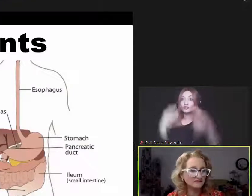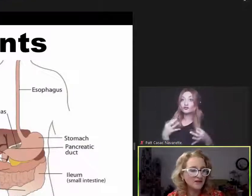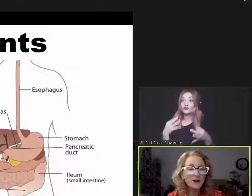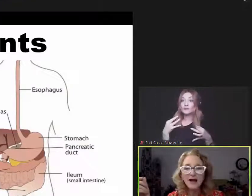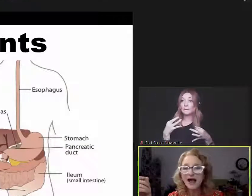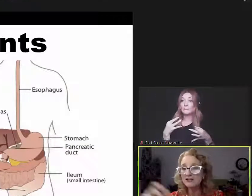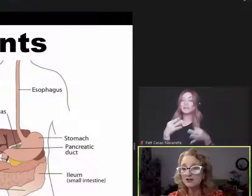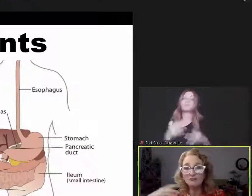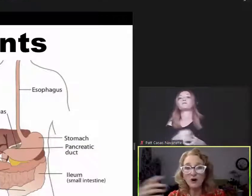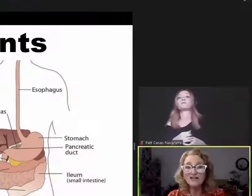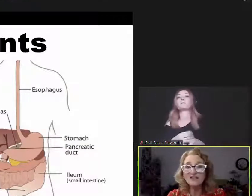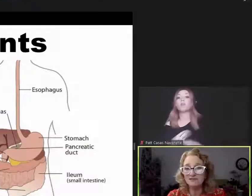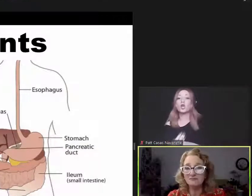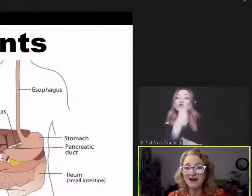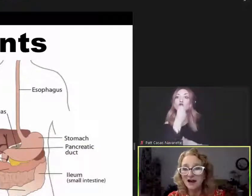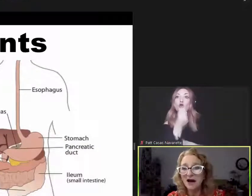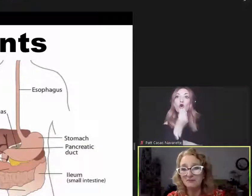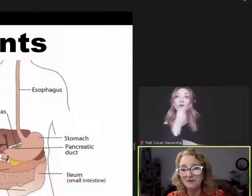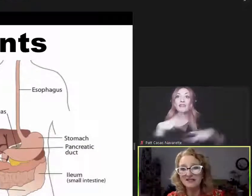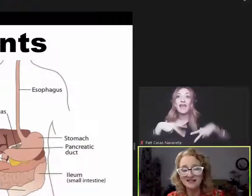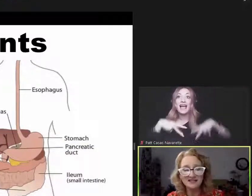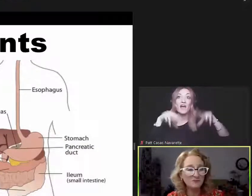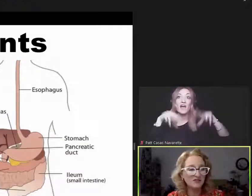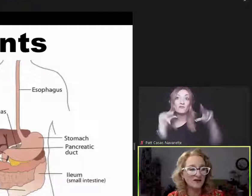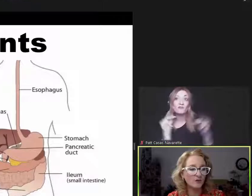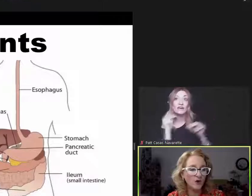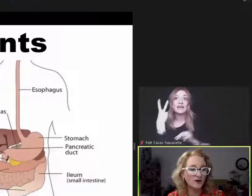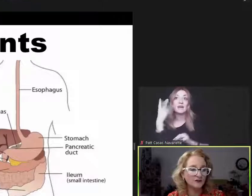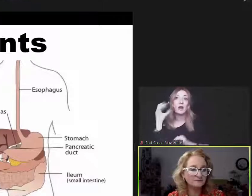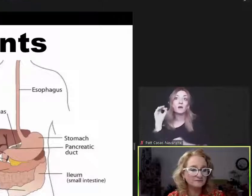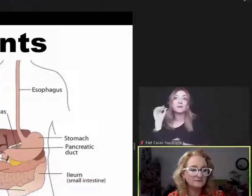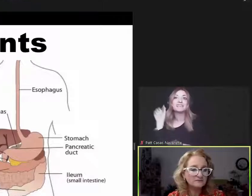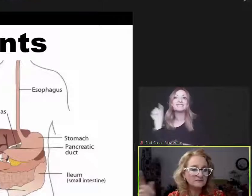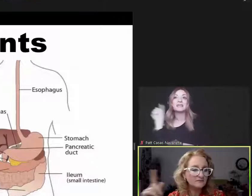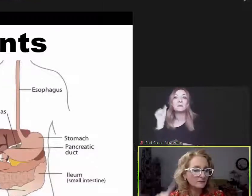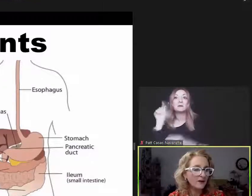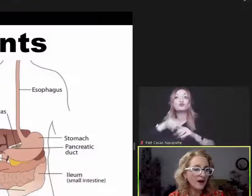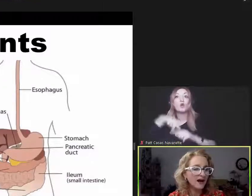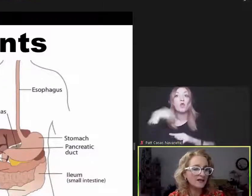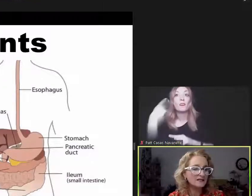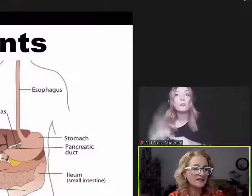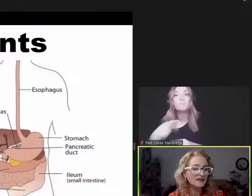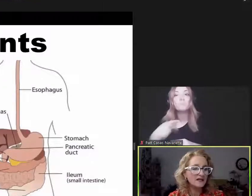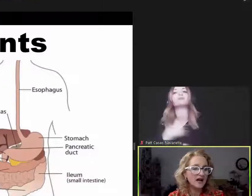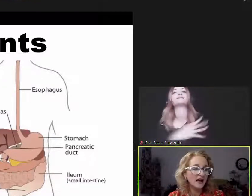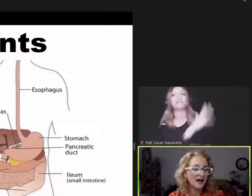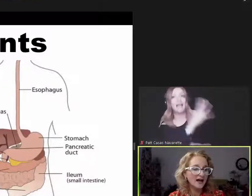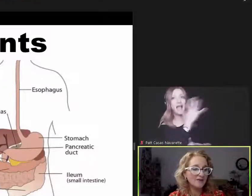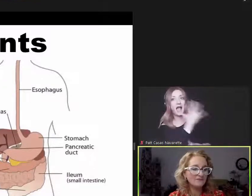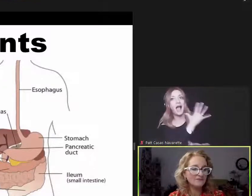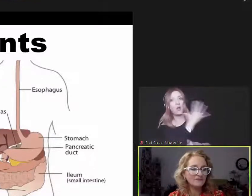life, and your body is made up of 60% water. But